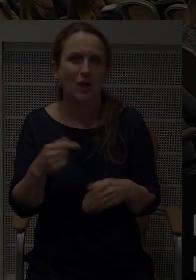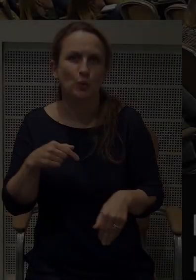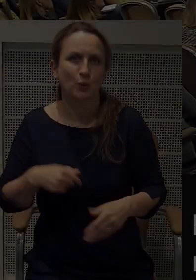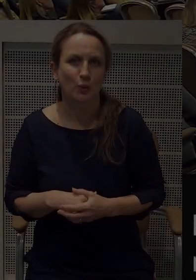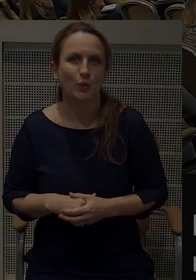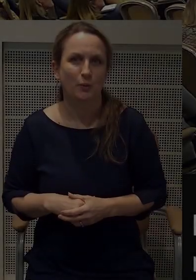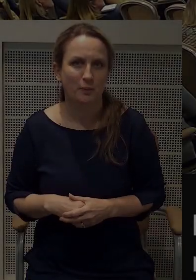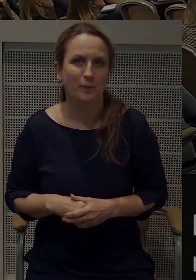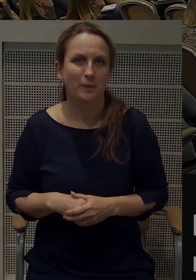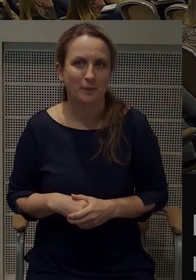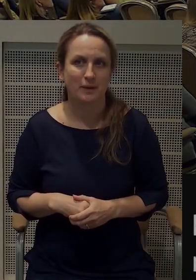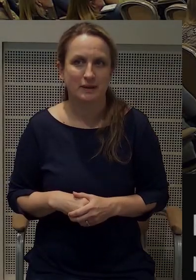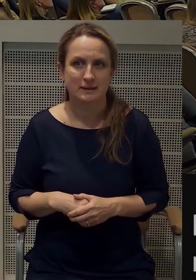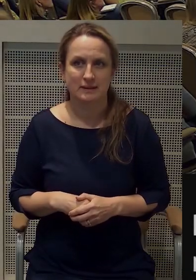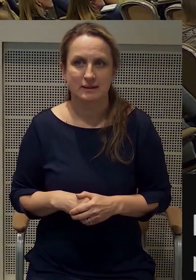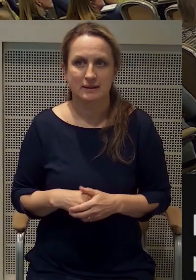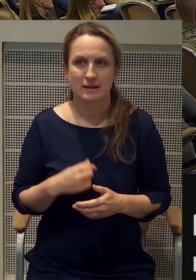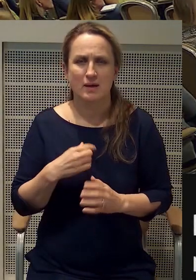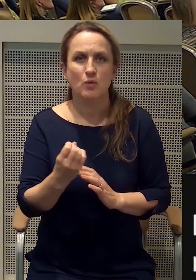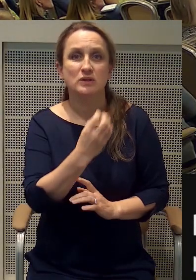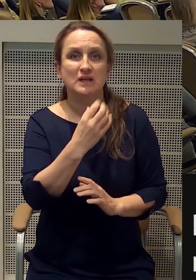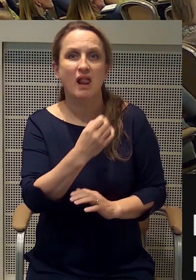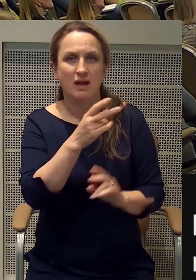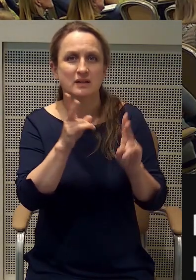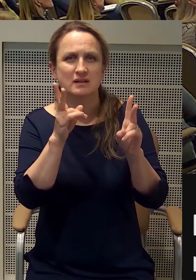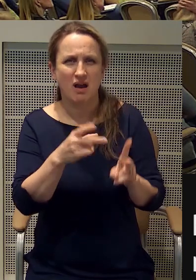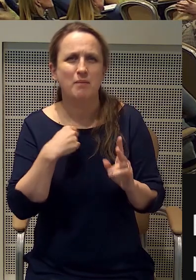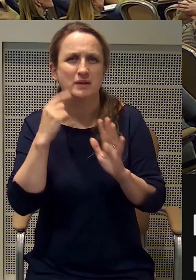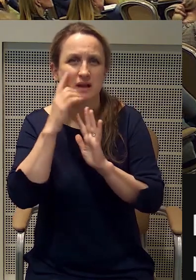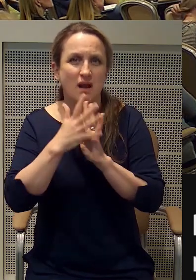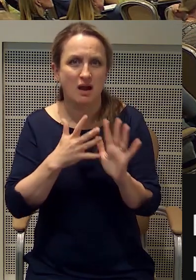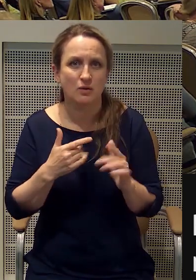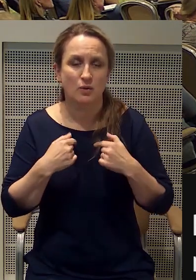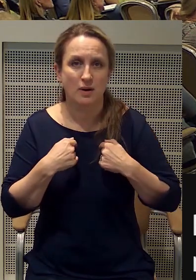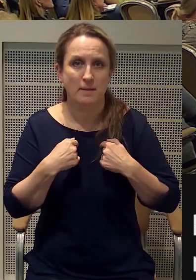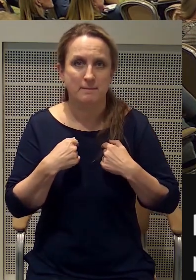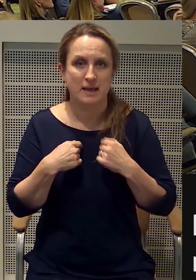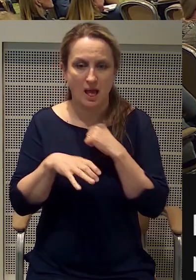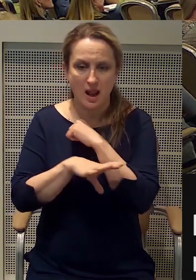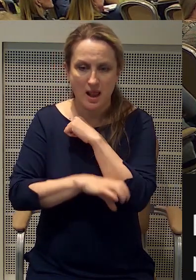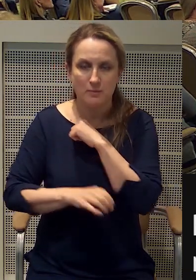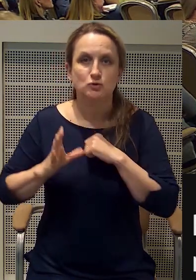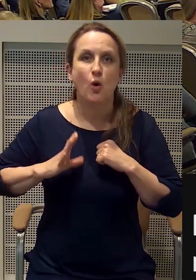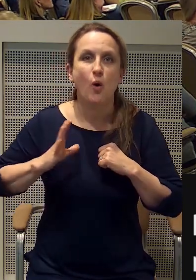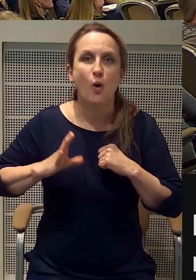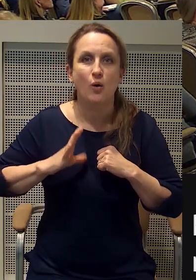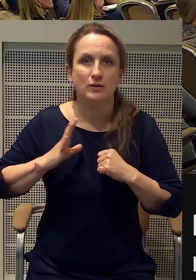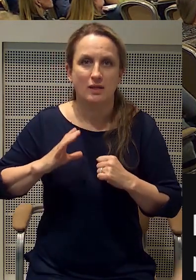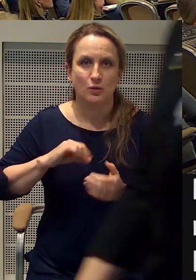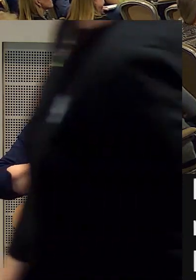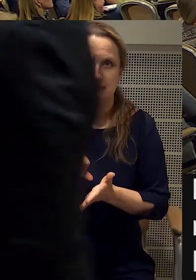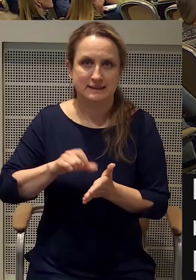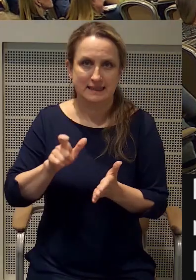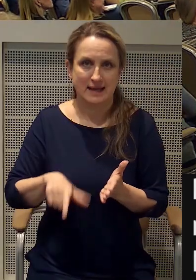Actually, we do more work than it might have seemed from other presentations.